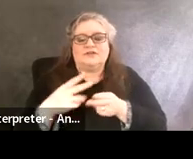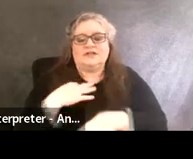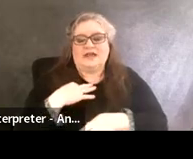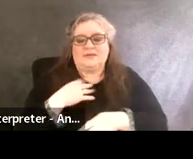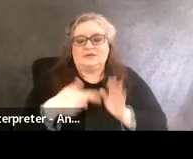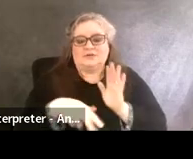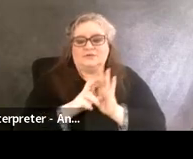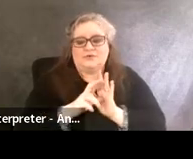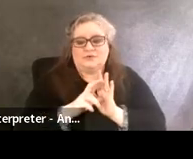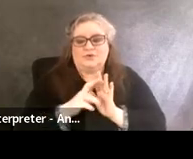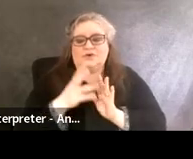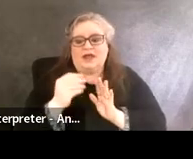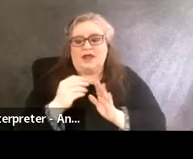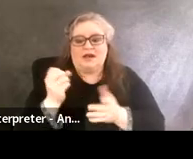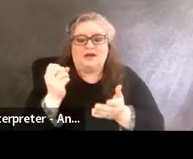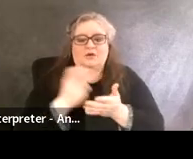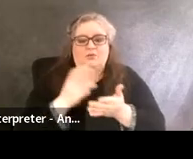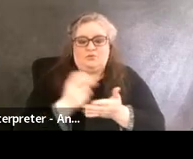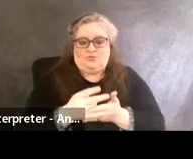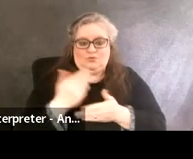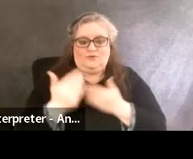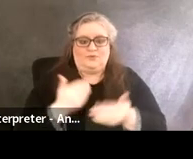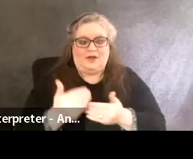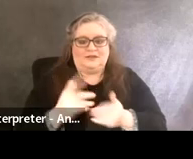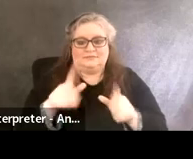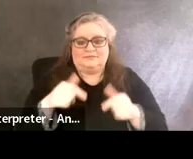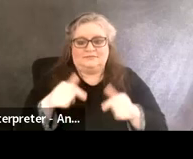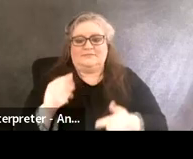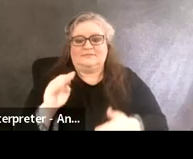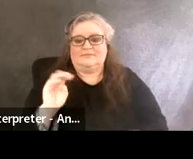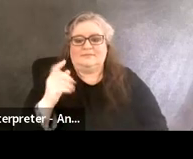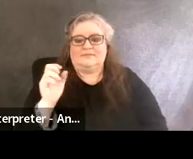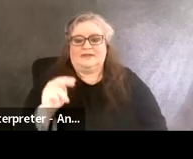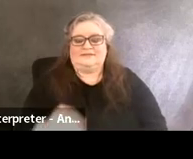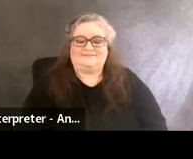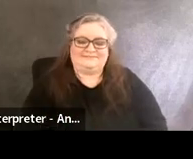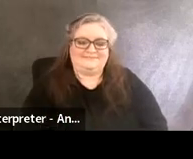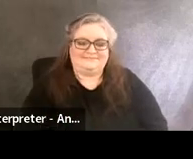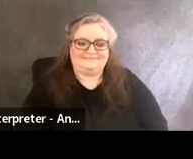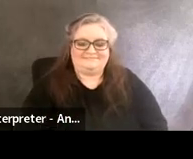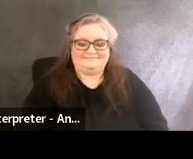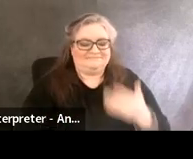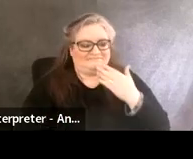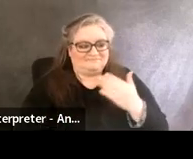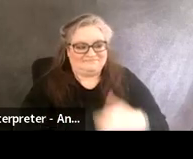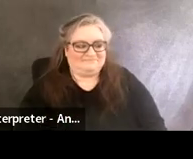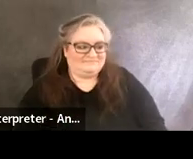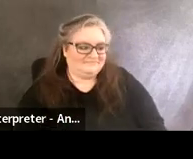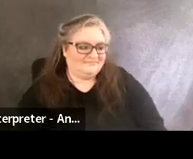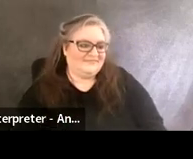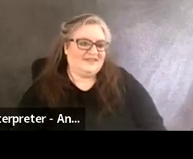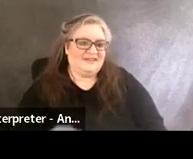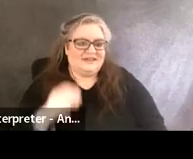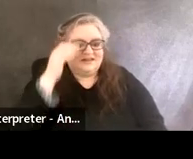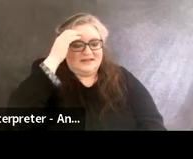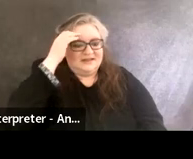application review and approval process. I'll pass it back to you, Megan. Thanks, Jess. Allies for